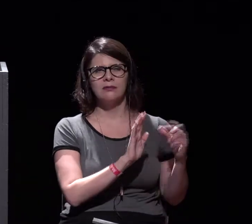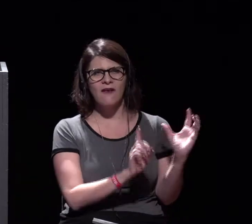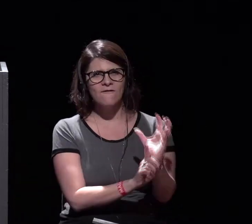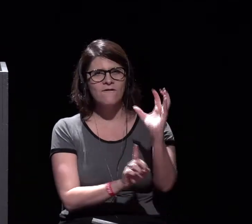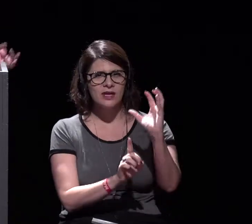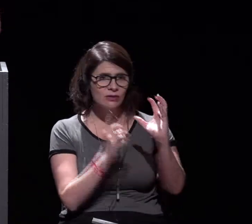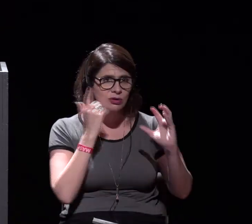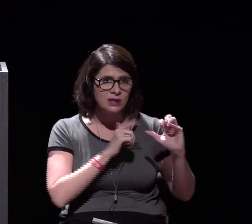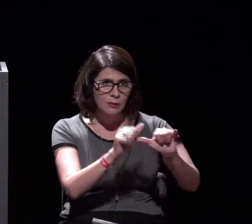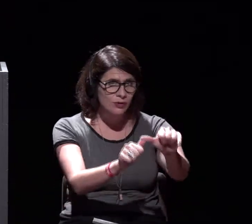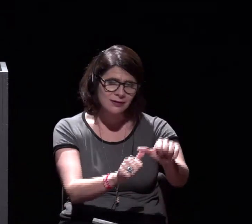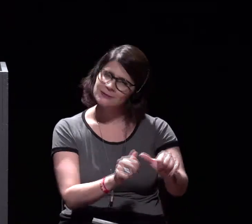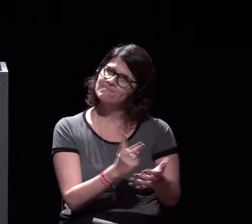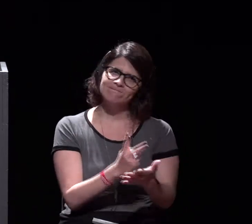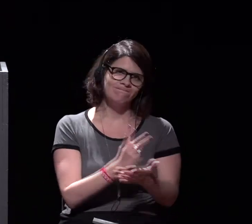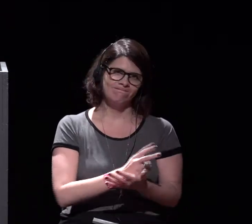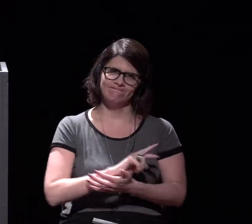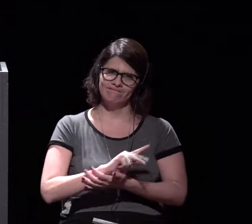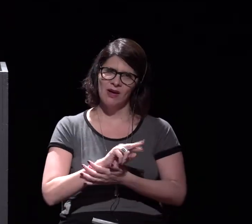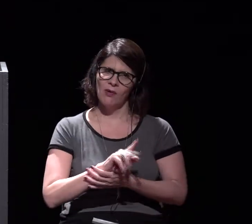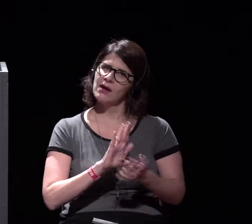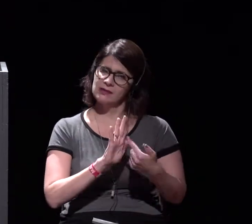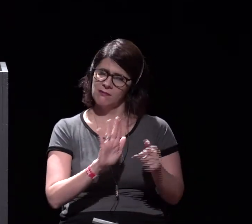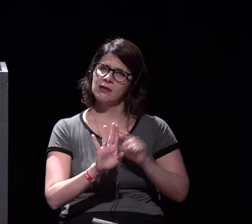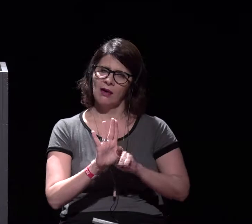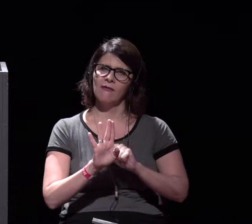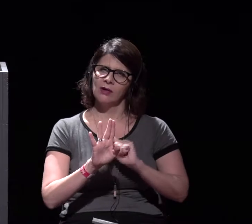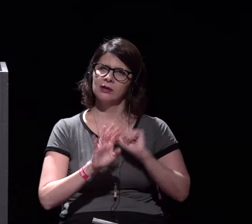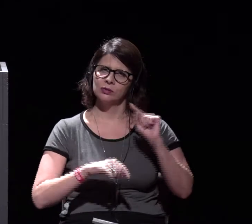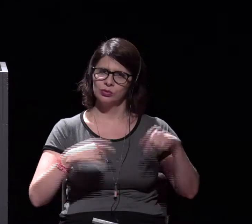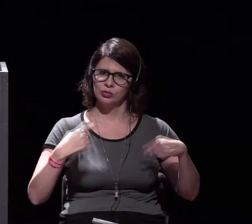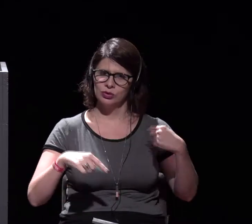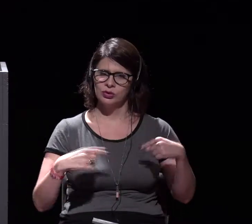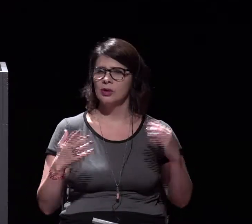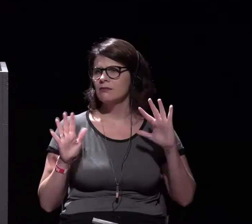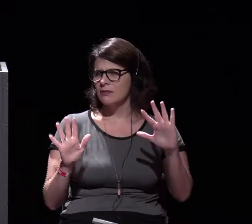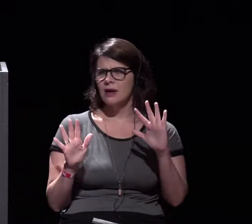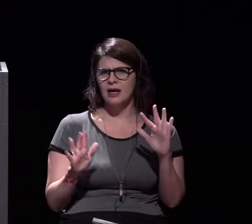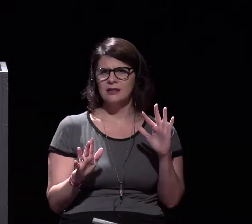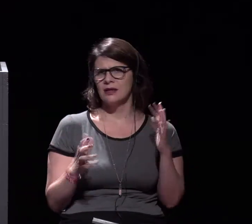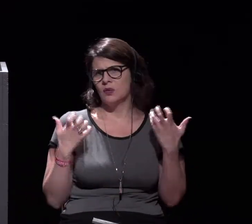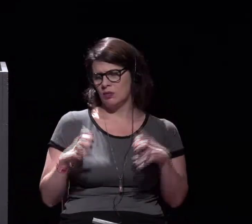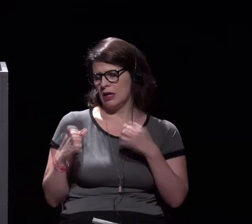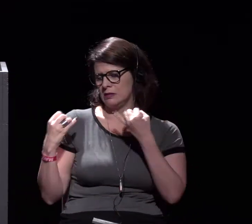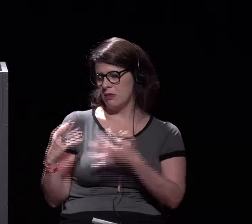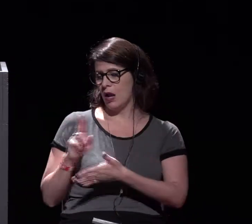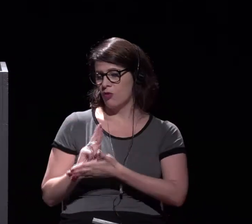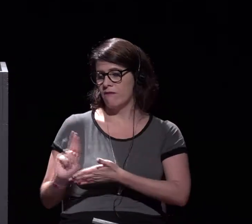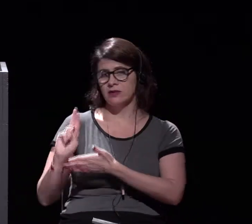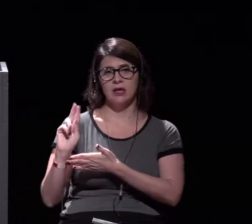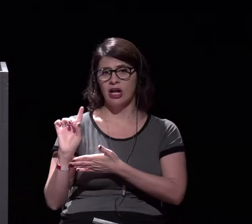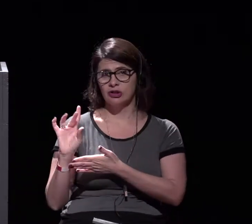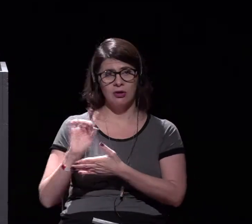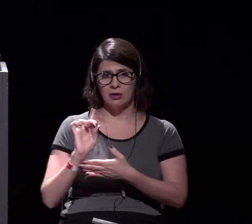about. But what I'd like to do today is not to talk about universities, but on contemporary art institutions, and in a sense